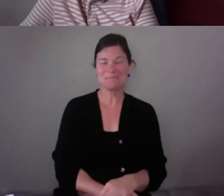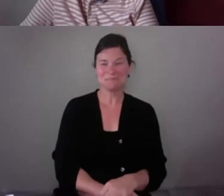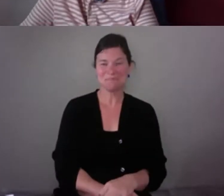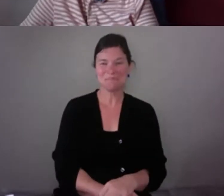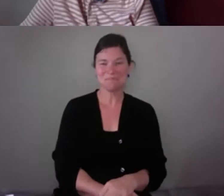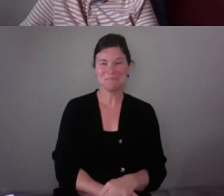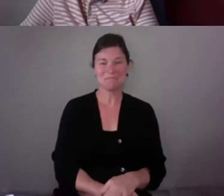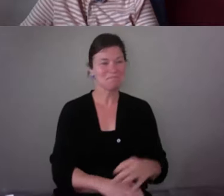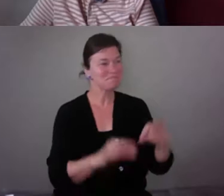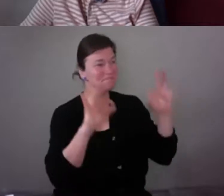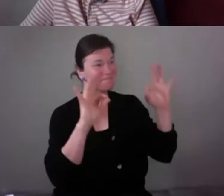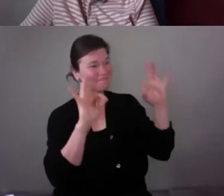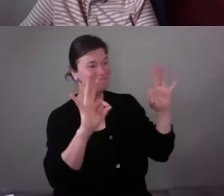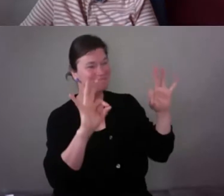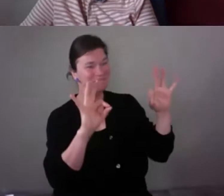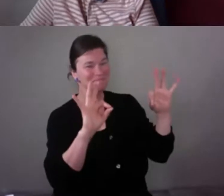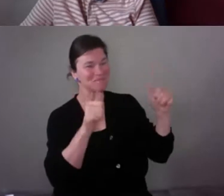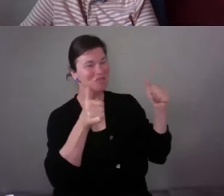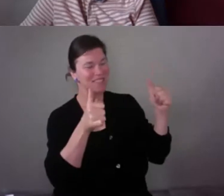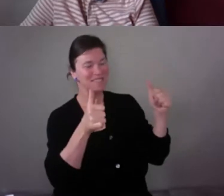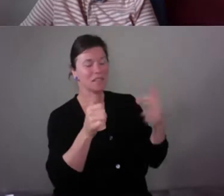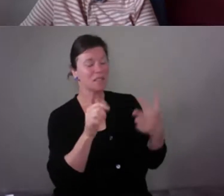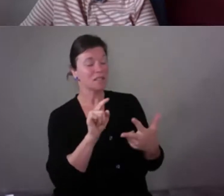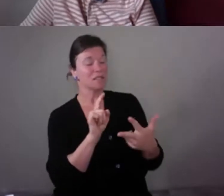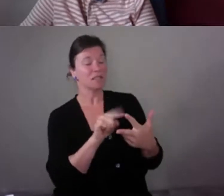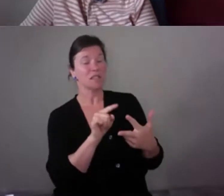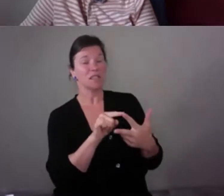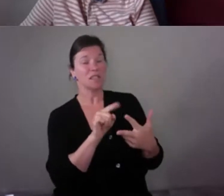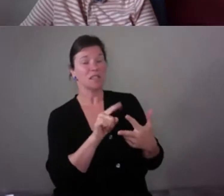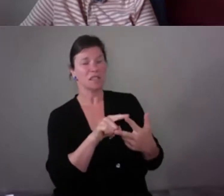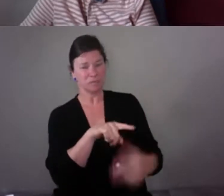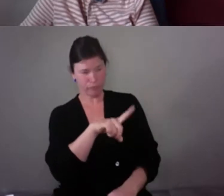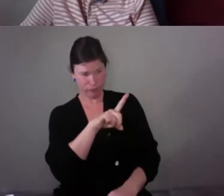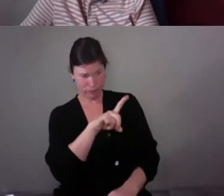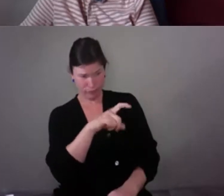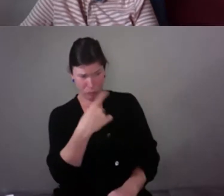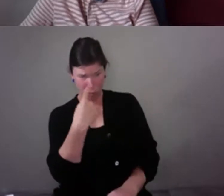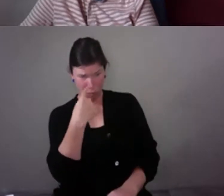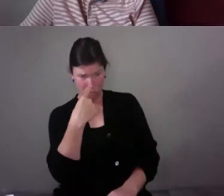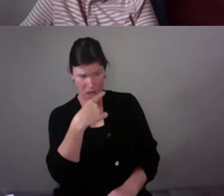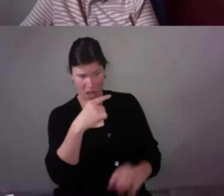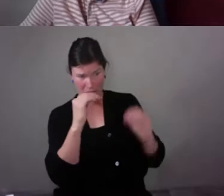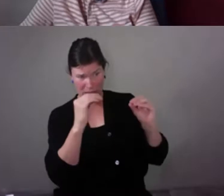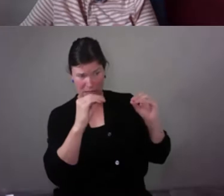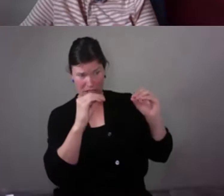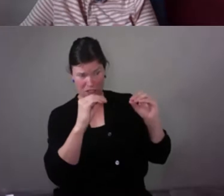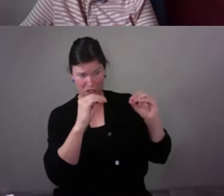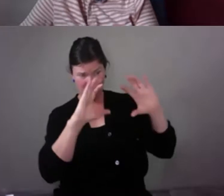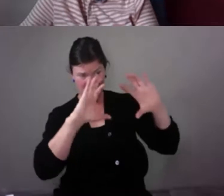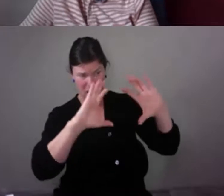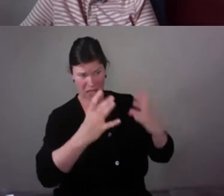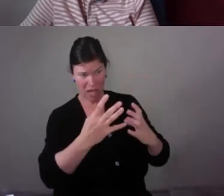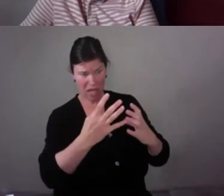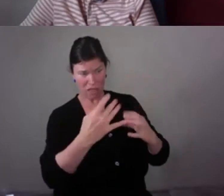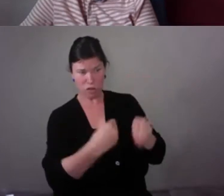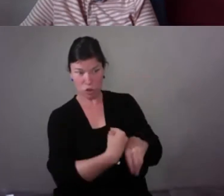Perfect. Great. Okay, and then would you be interested in teaching a class over Zoom for direct support professionals